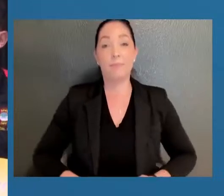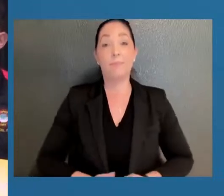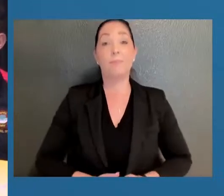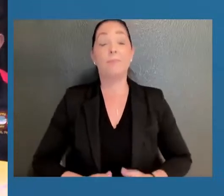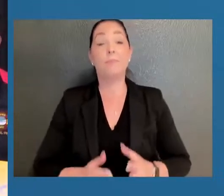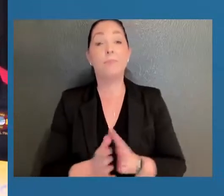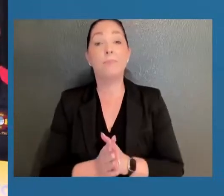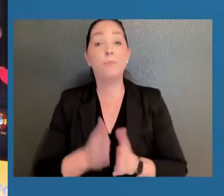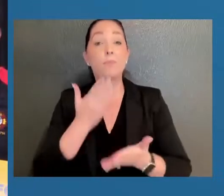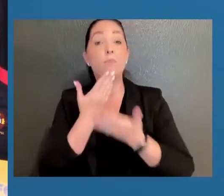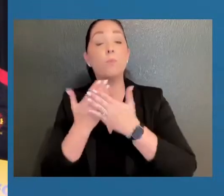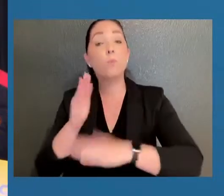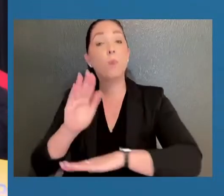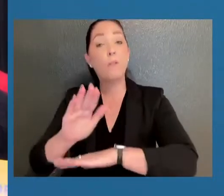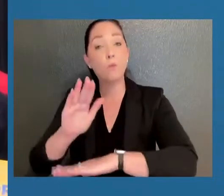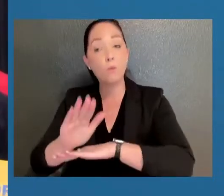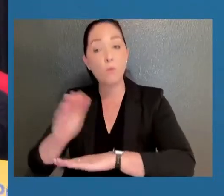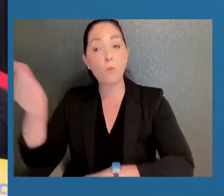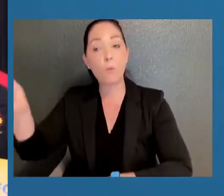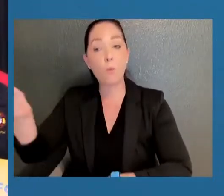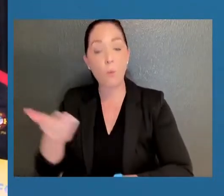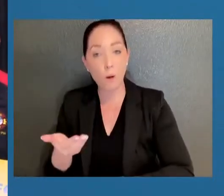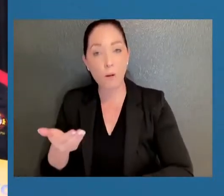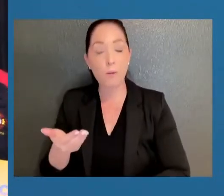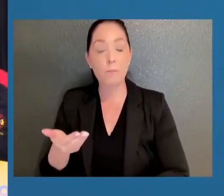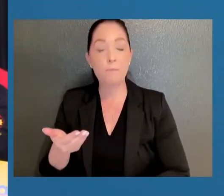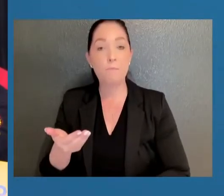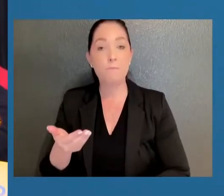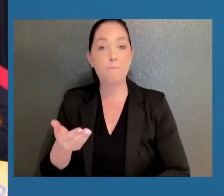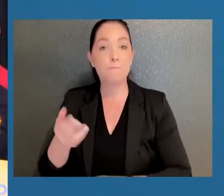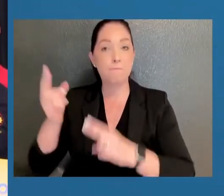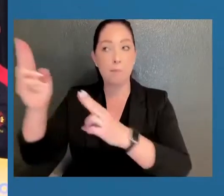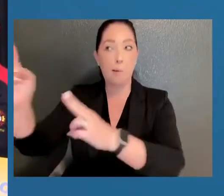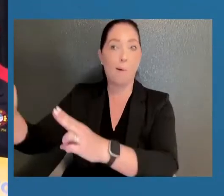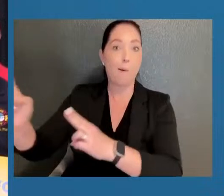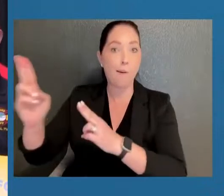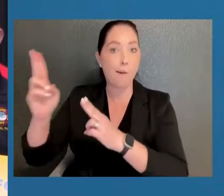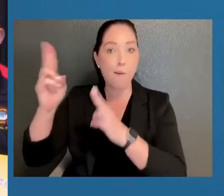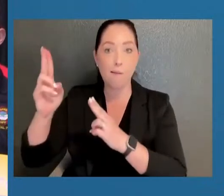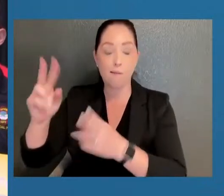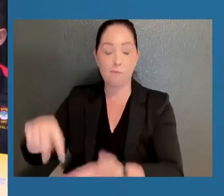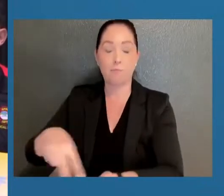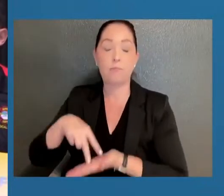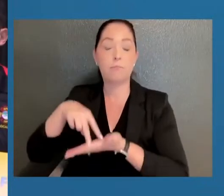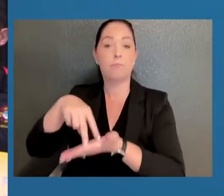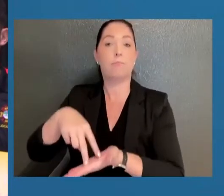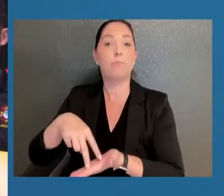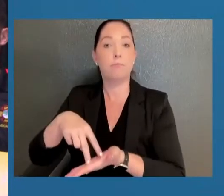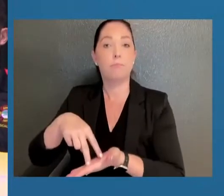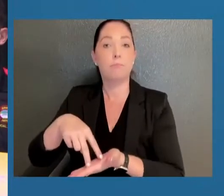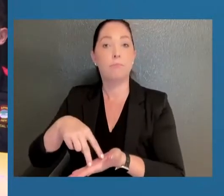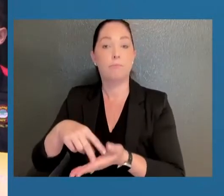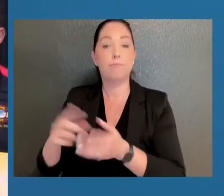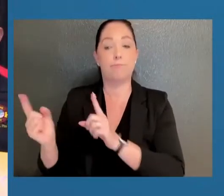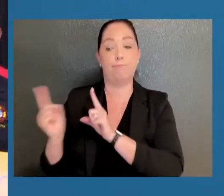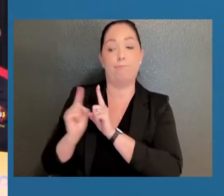Good afternoon and welcome. It is truly an honor to stand here today shoulder to shoulder